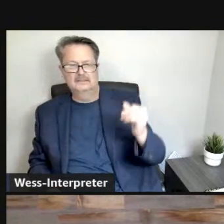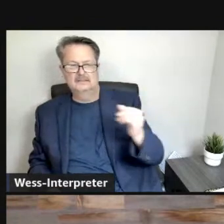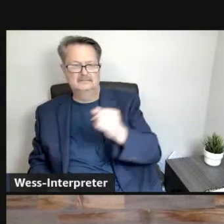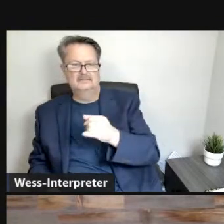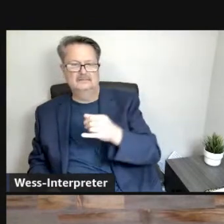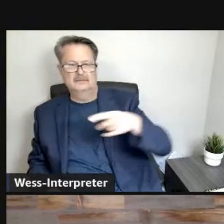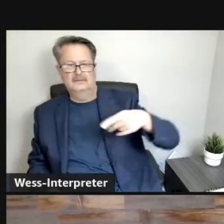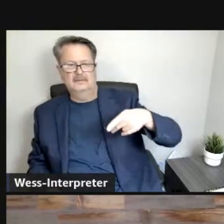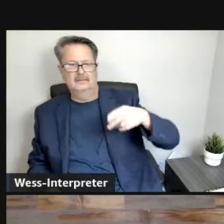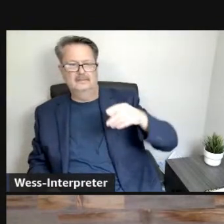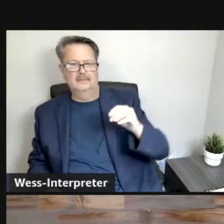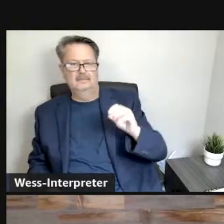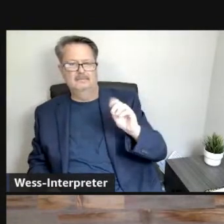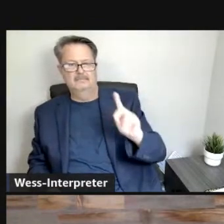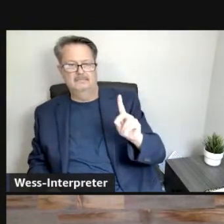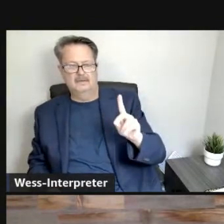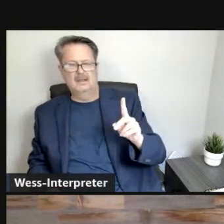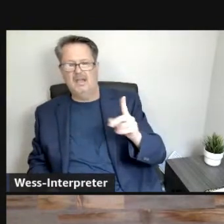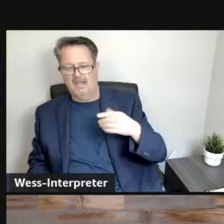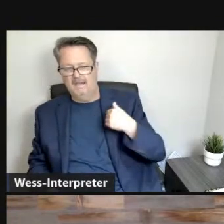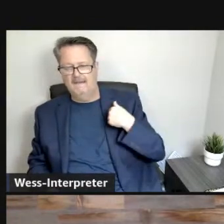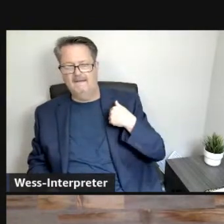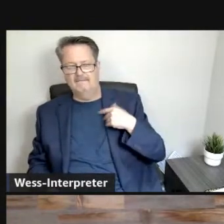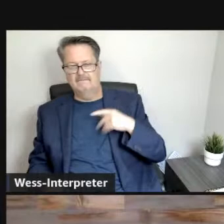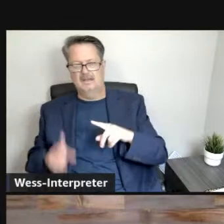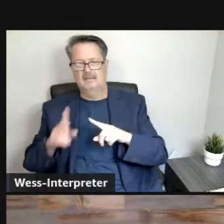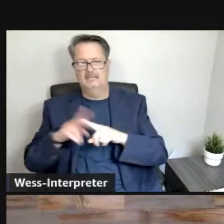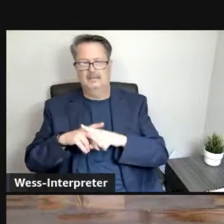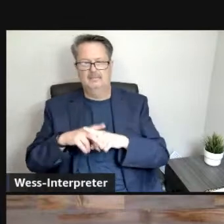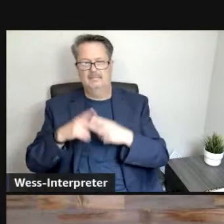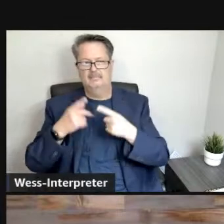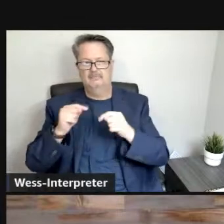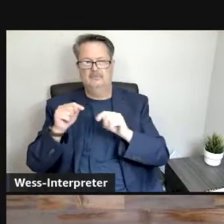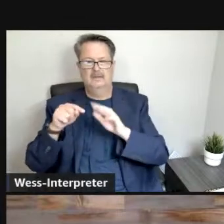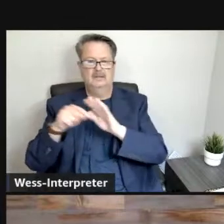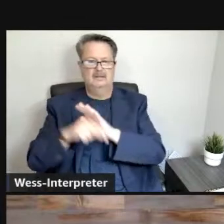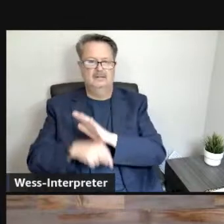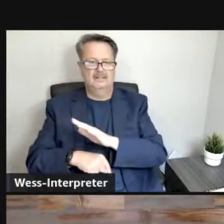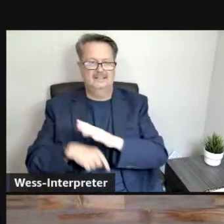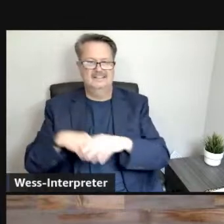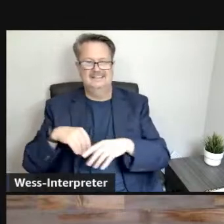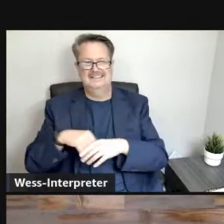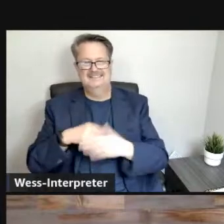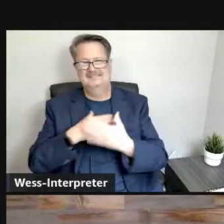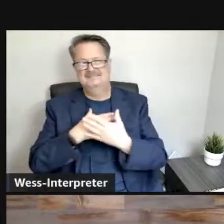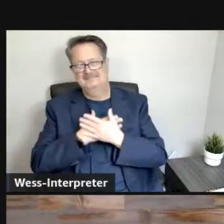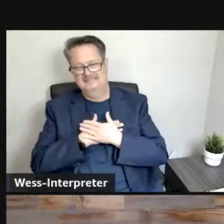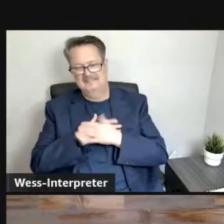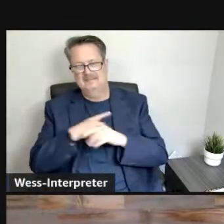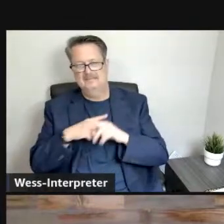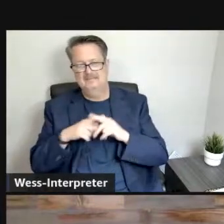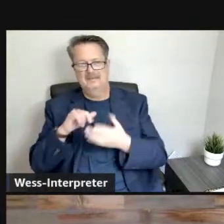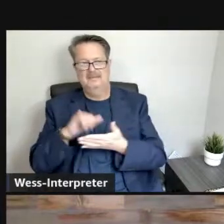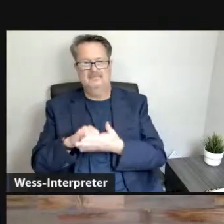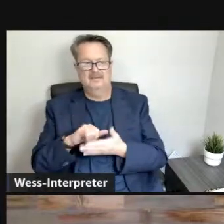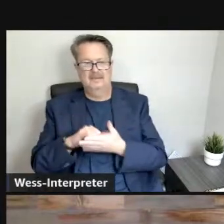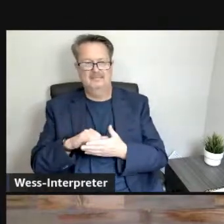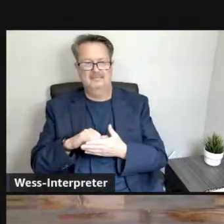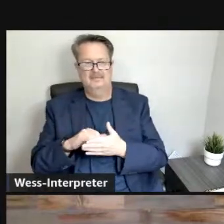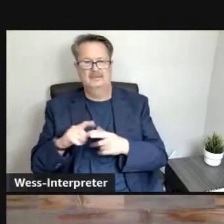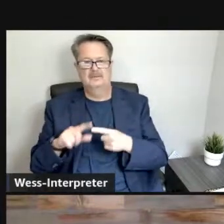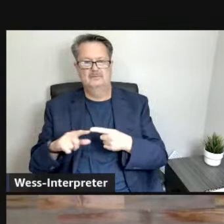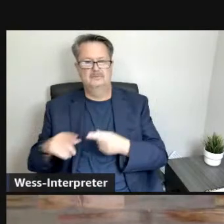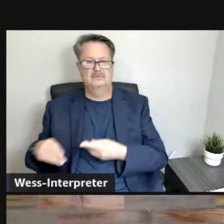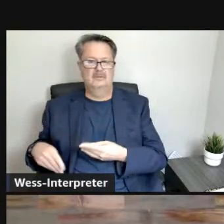running here. So I have an application. I've been trying to kill it. It's in Rust, but it's impossible to load the CPU. So it's